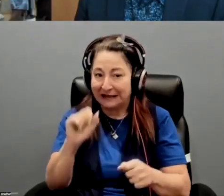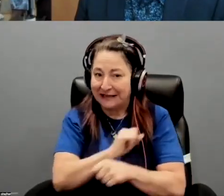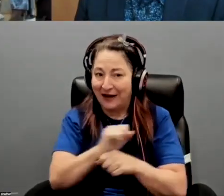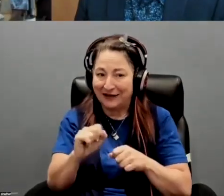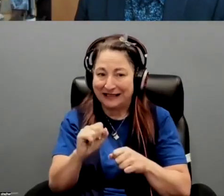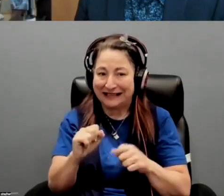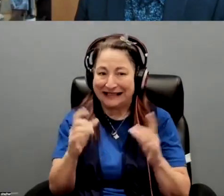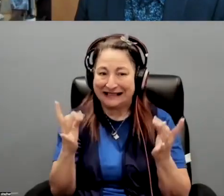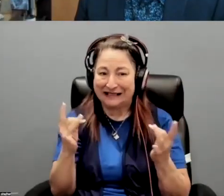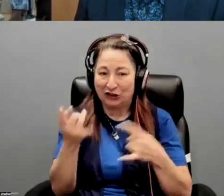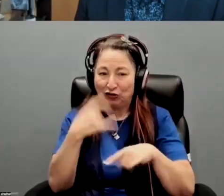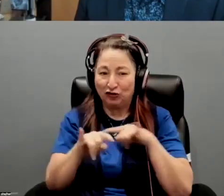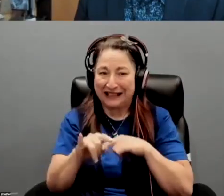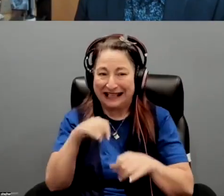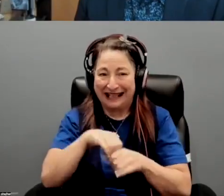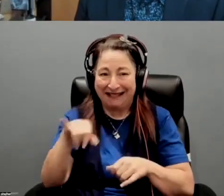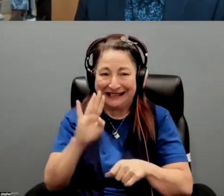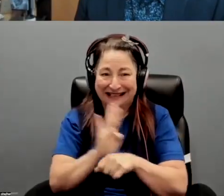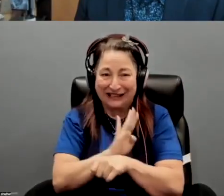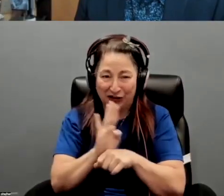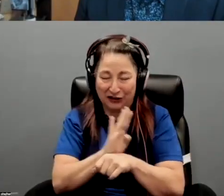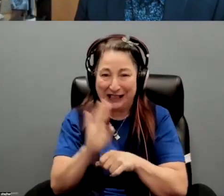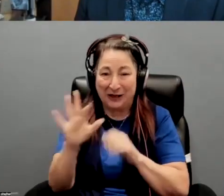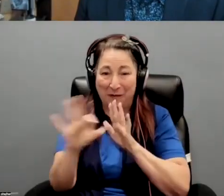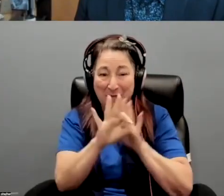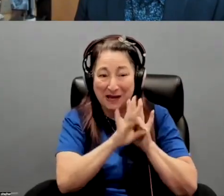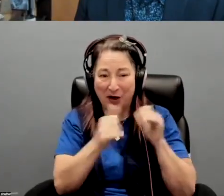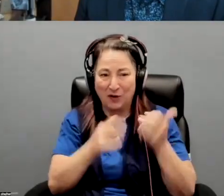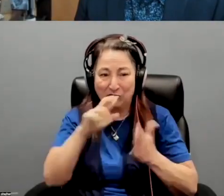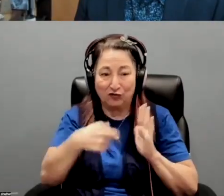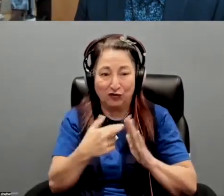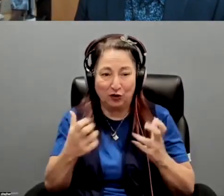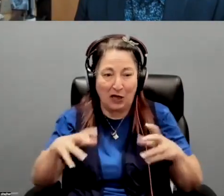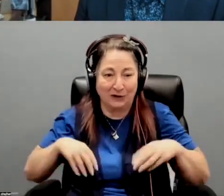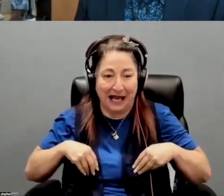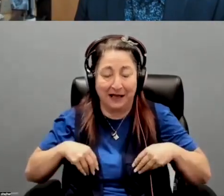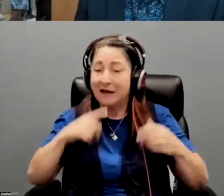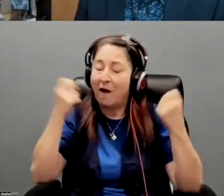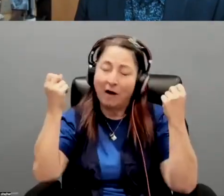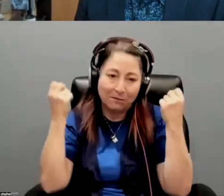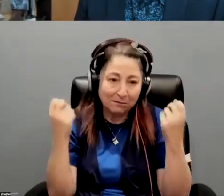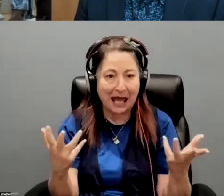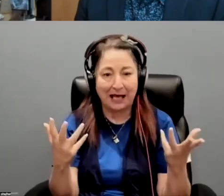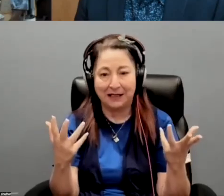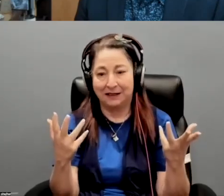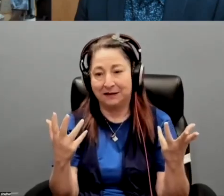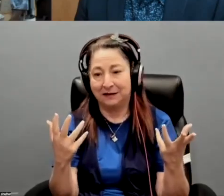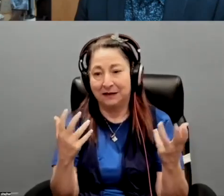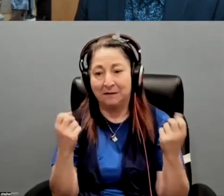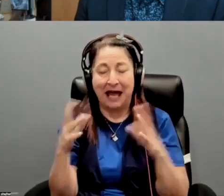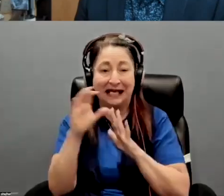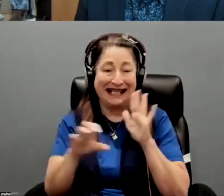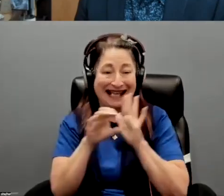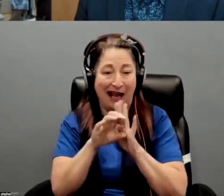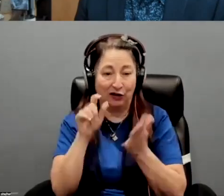within this industry to pick and choose what roles you want to take on, because there are a lot of characters written